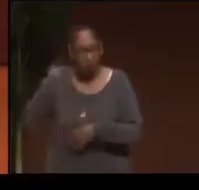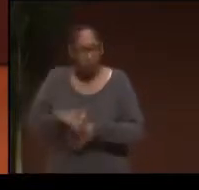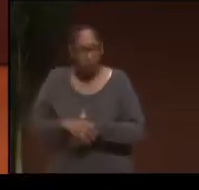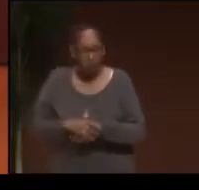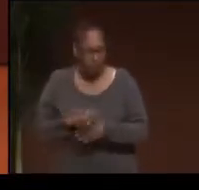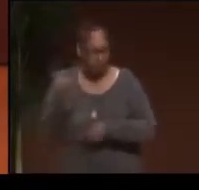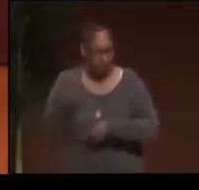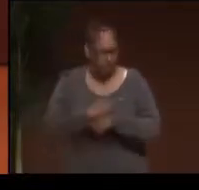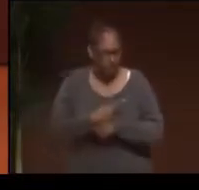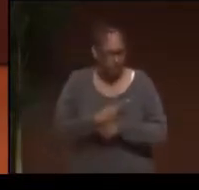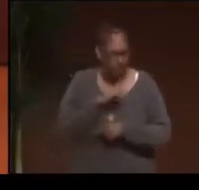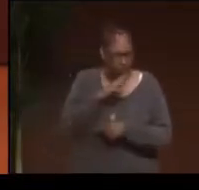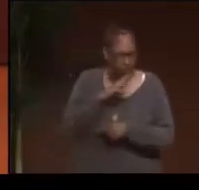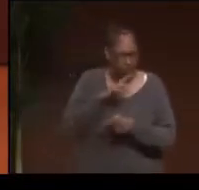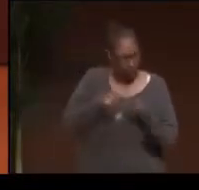a friend of mine who was Cherokee